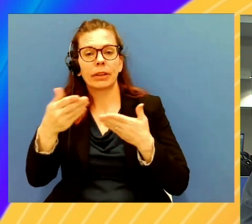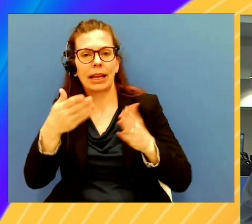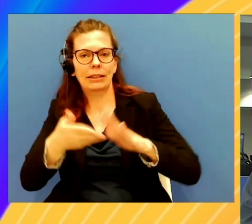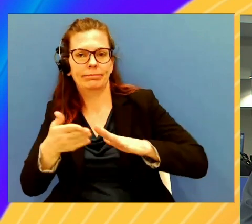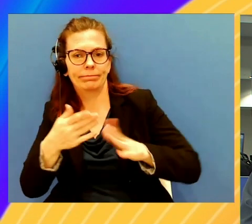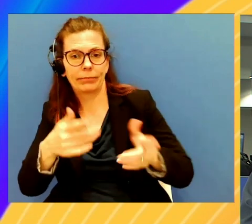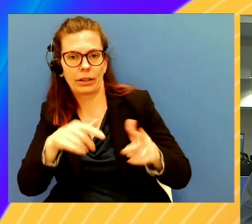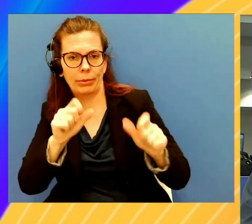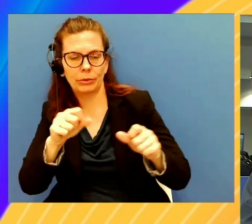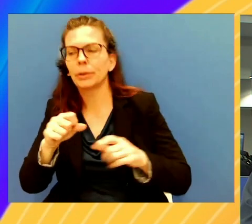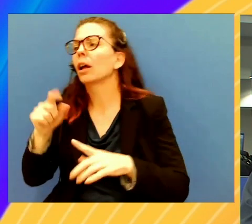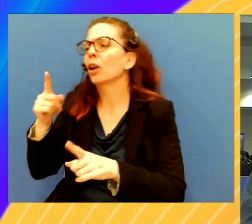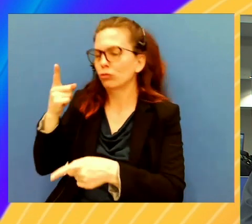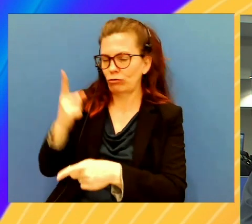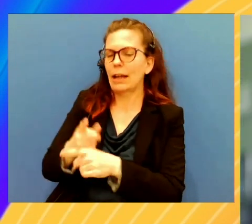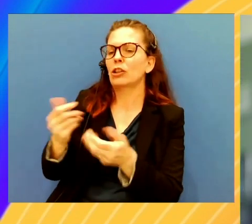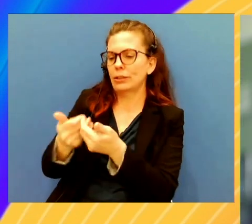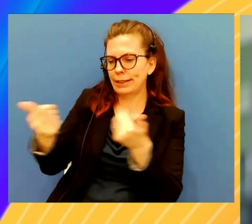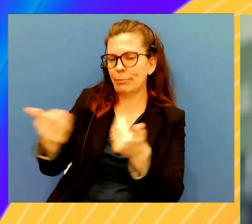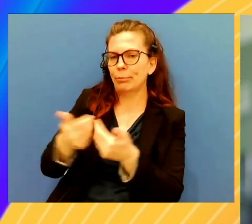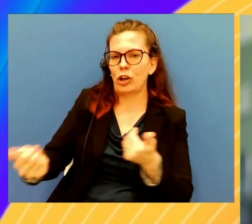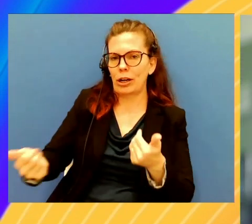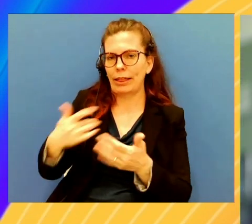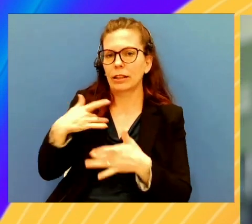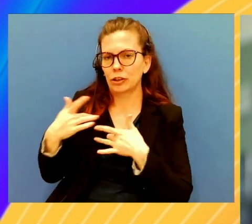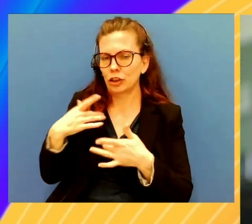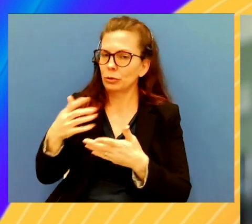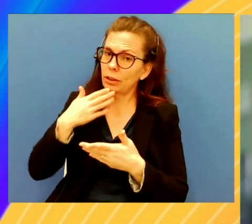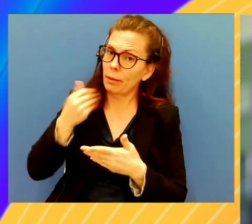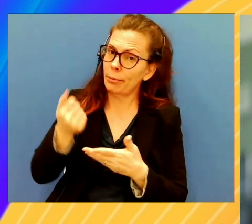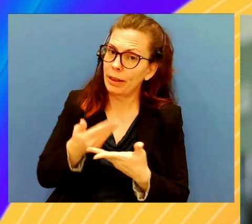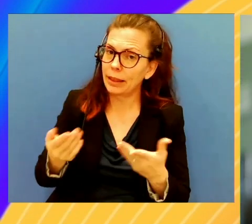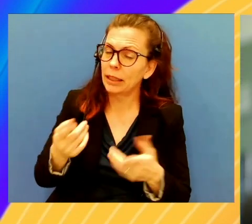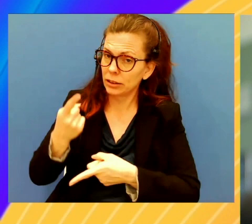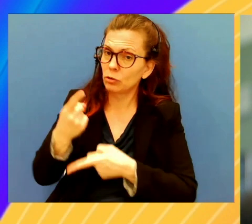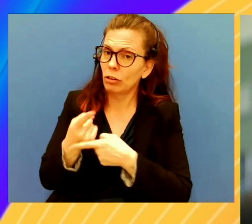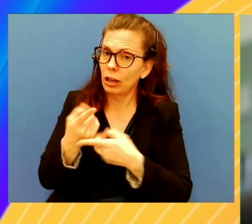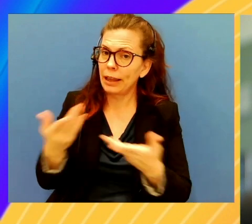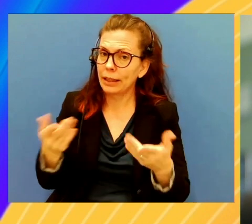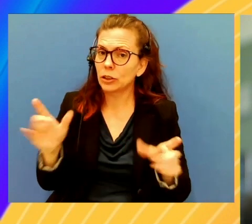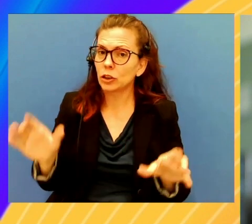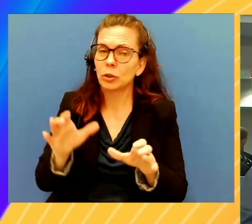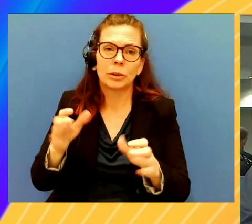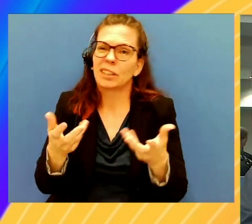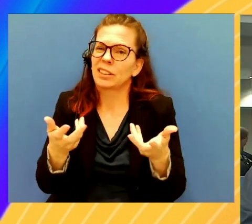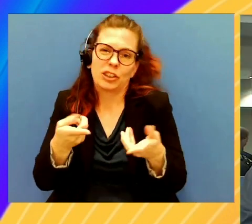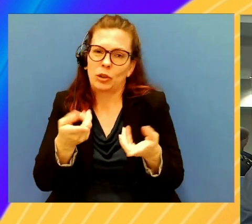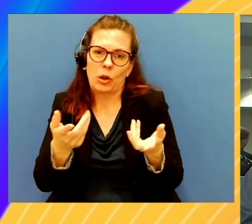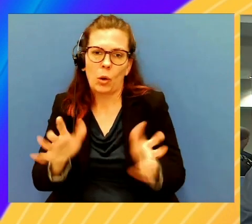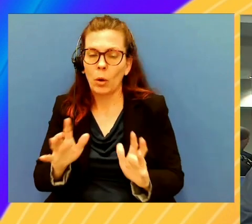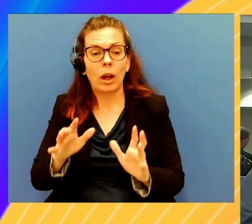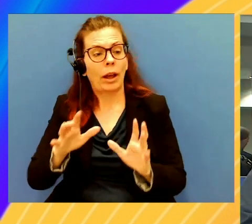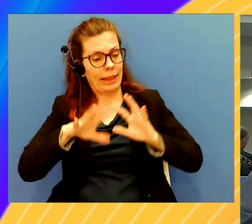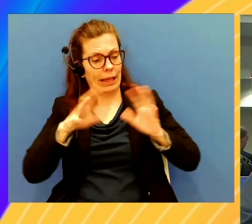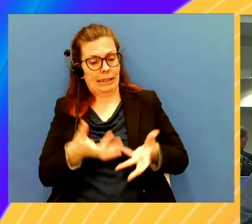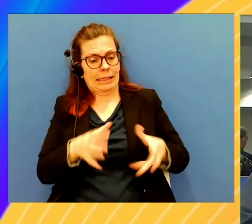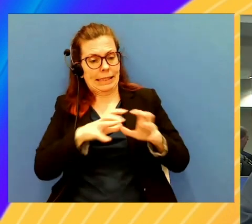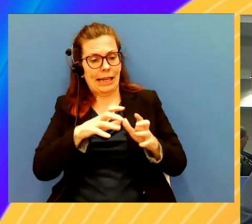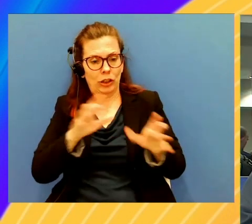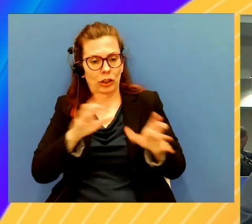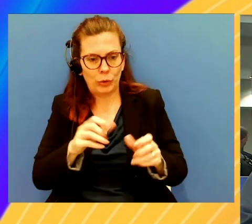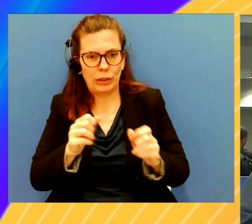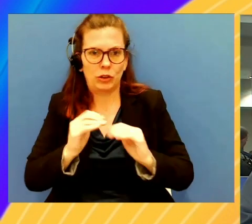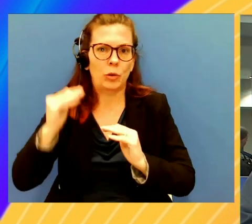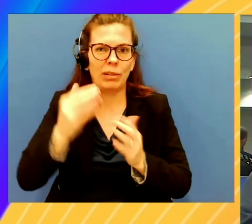you're separating the concerns there, Yeah. and which is the best thing, which is the right thing to do, because you don't want a container to be doing too many things